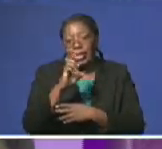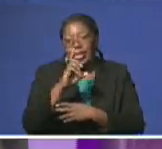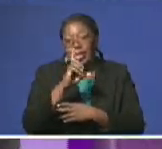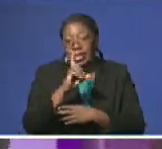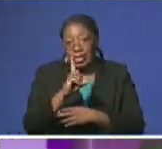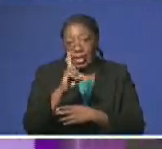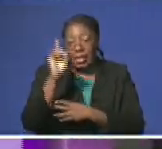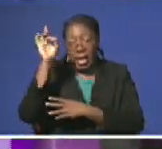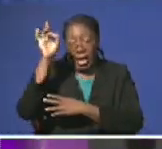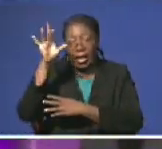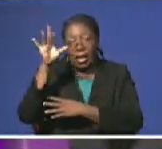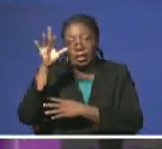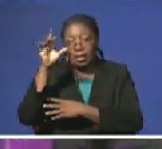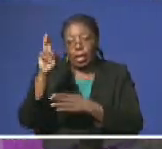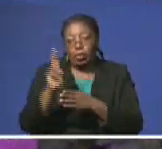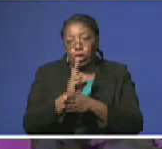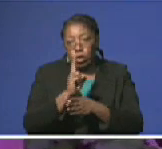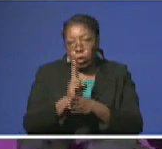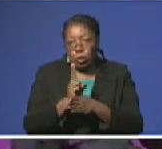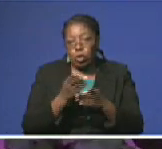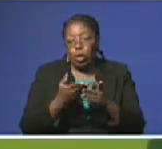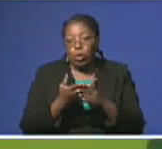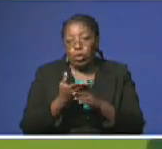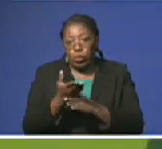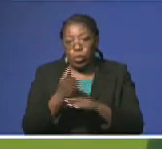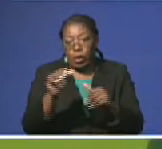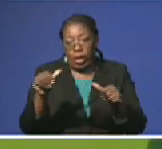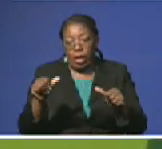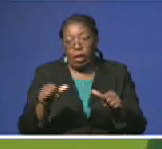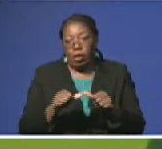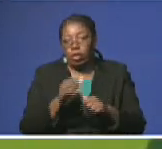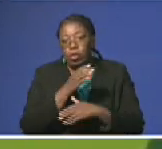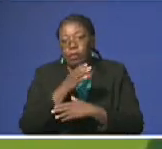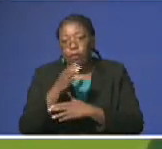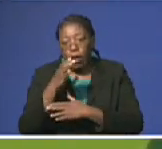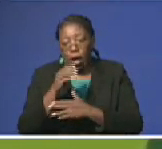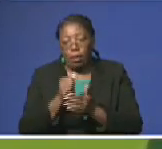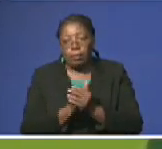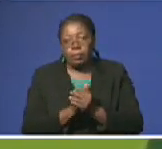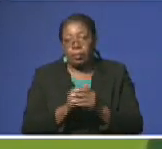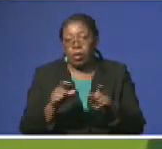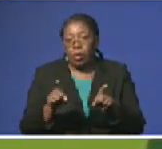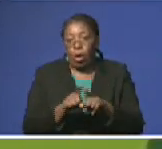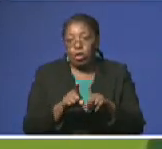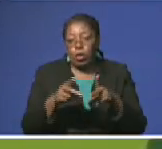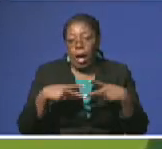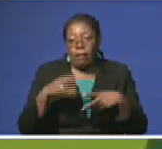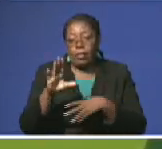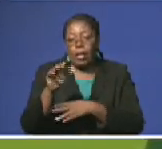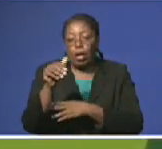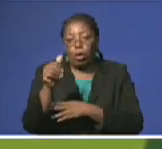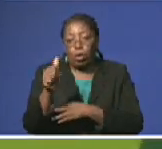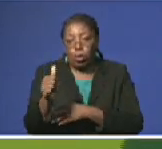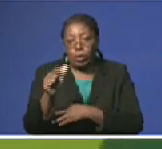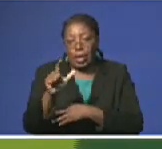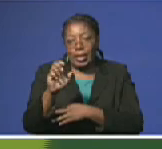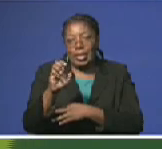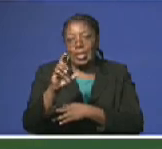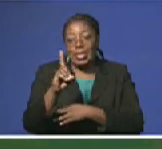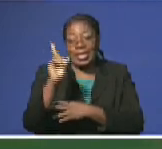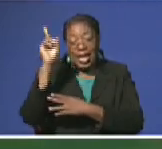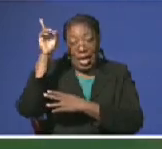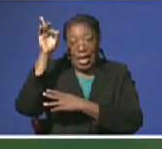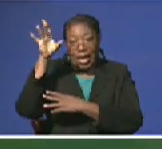that is you'll find throughout the main grow area of the farm. The seedling area also has their own board of LED lights